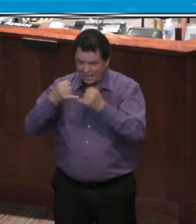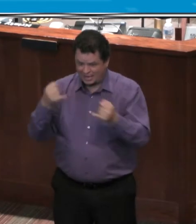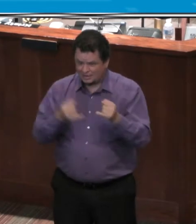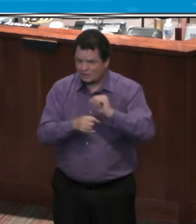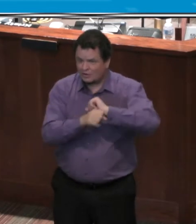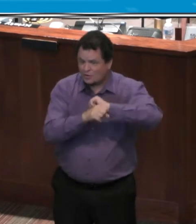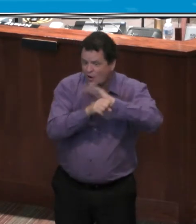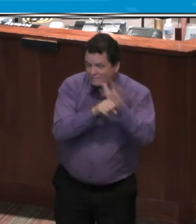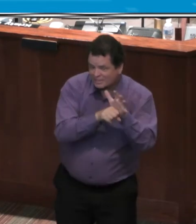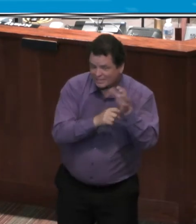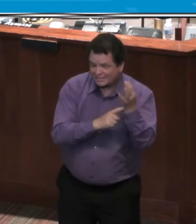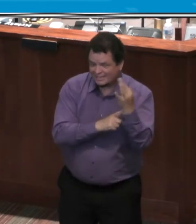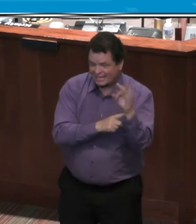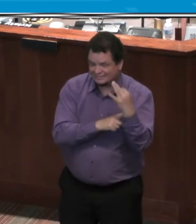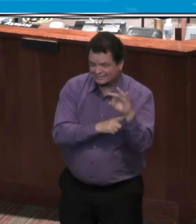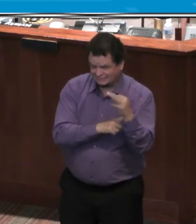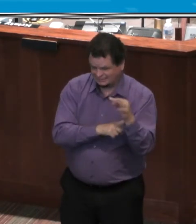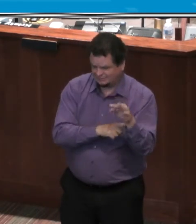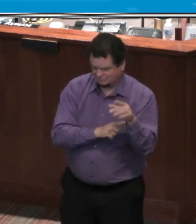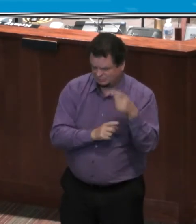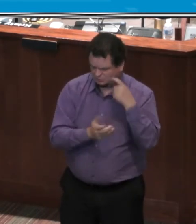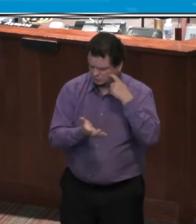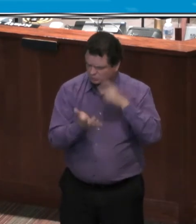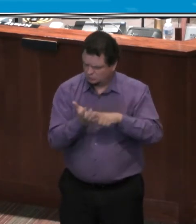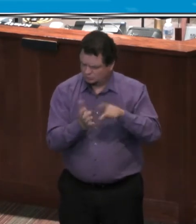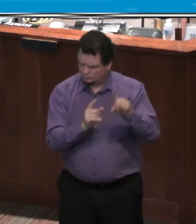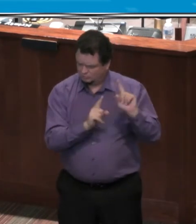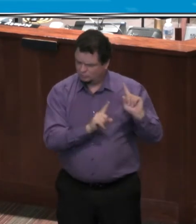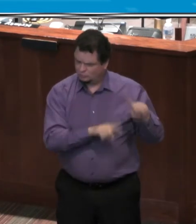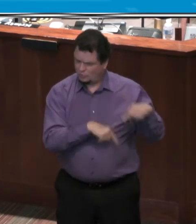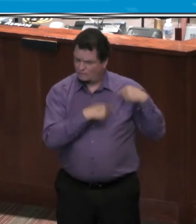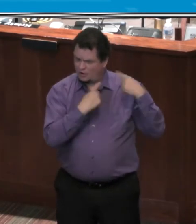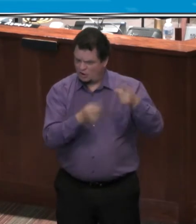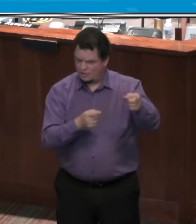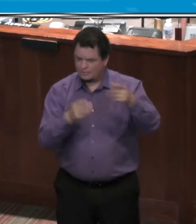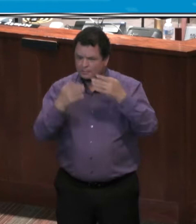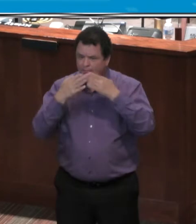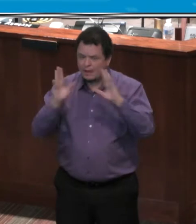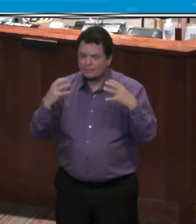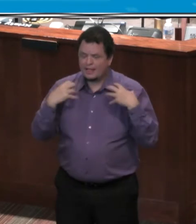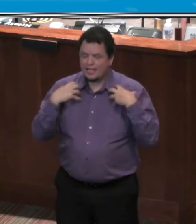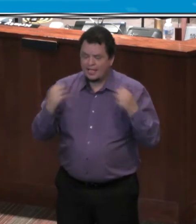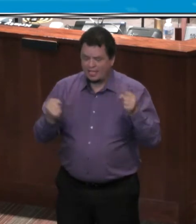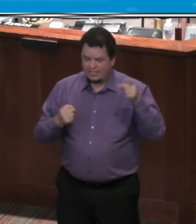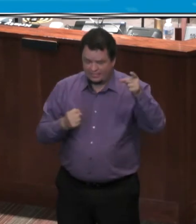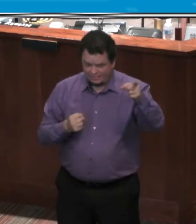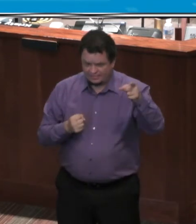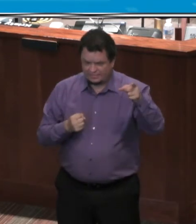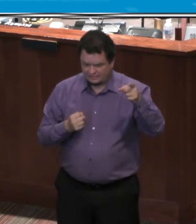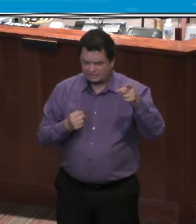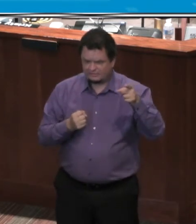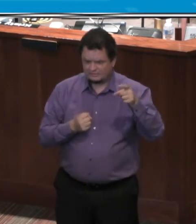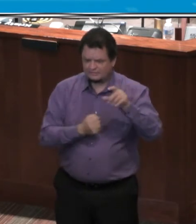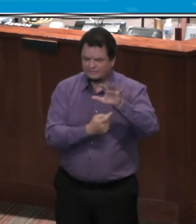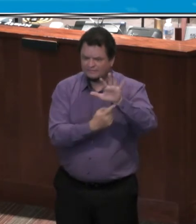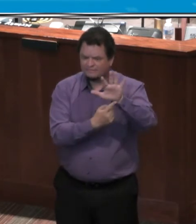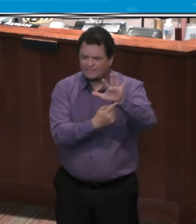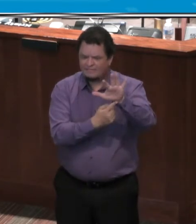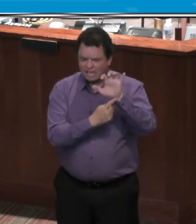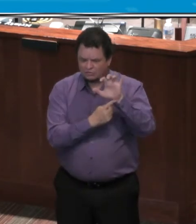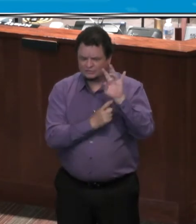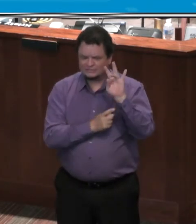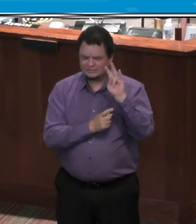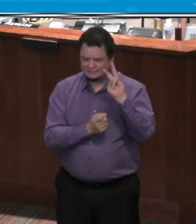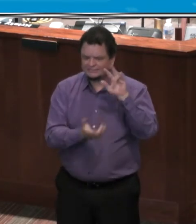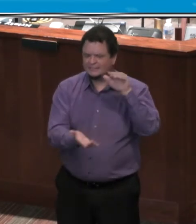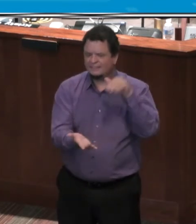public health has expended $507,000 of the CARES allocation that is coming through the county. So